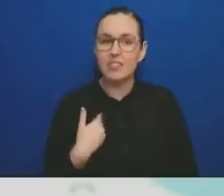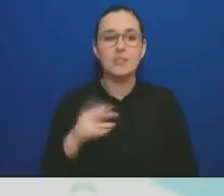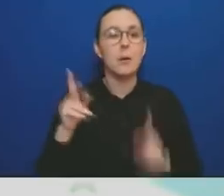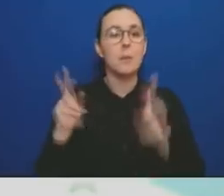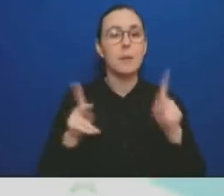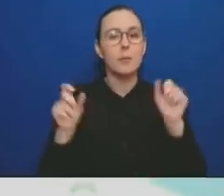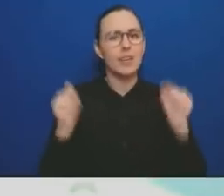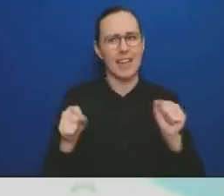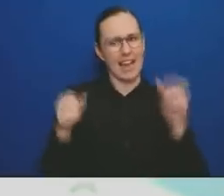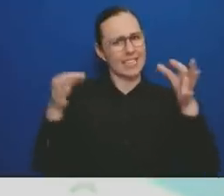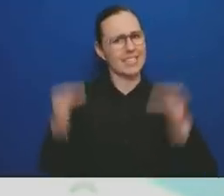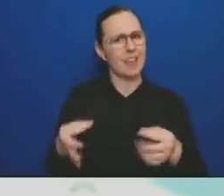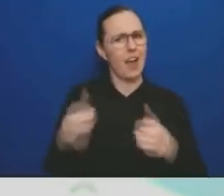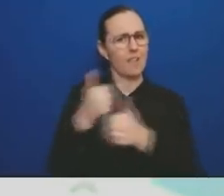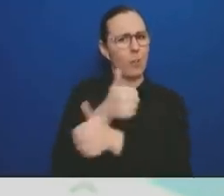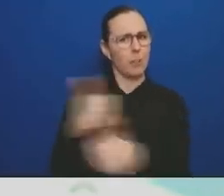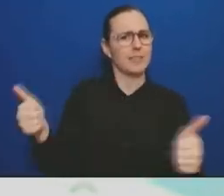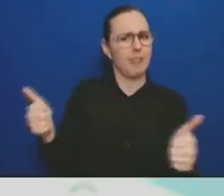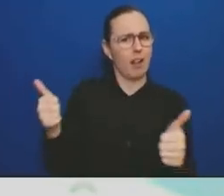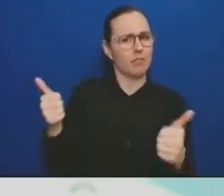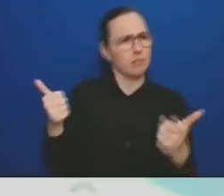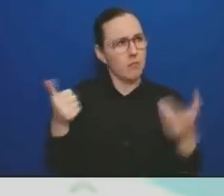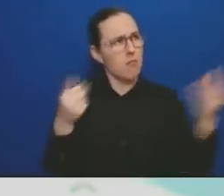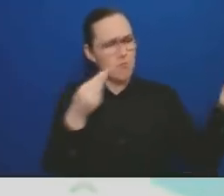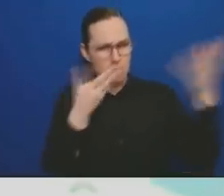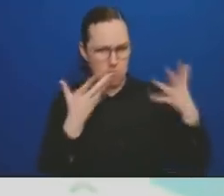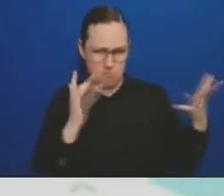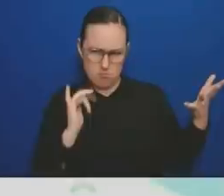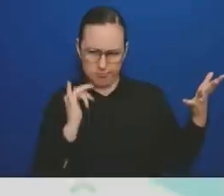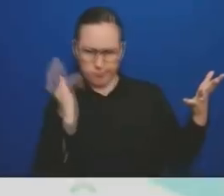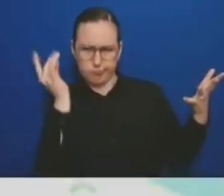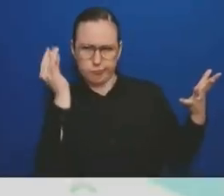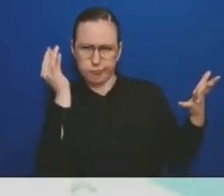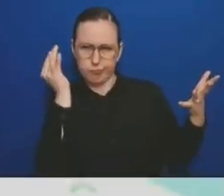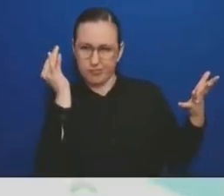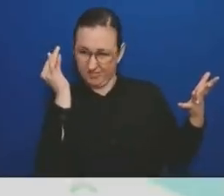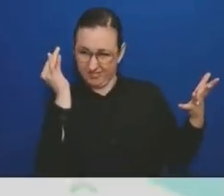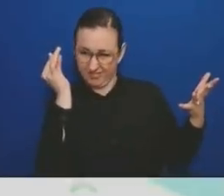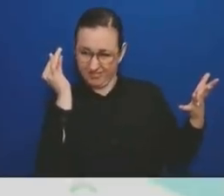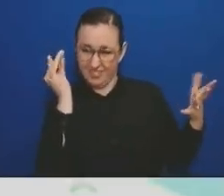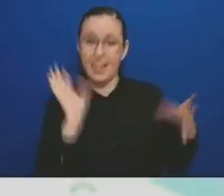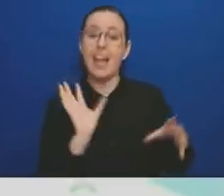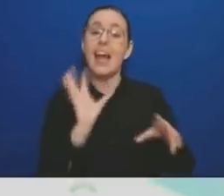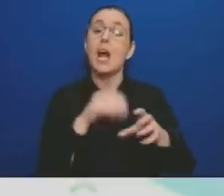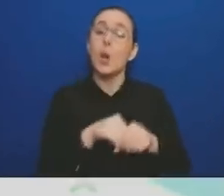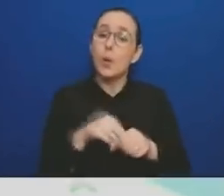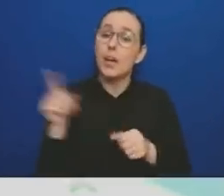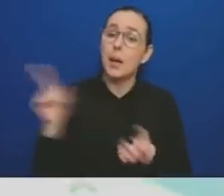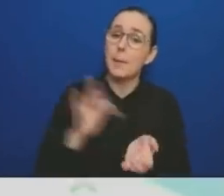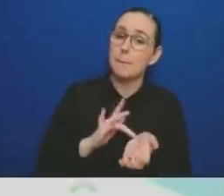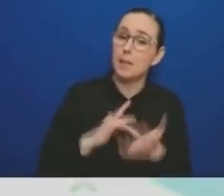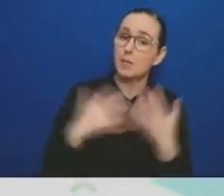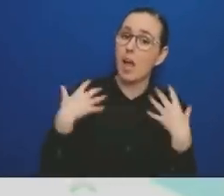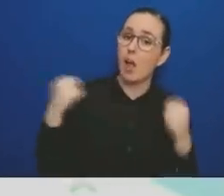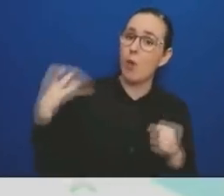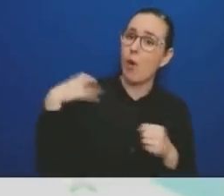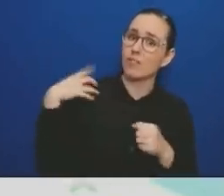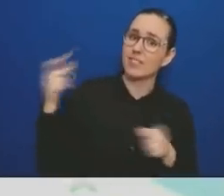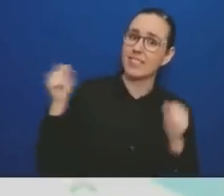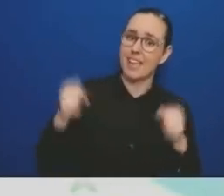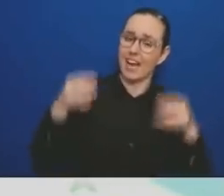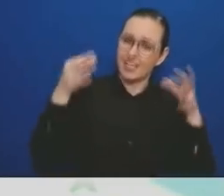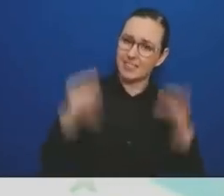COVID is circulating in a care home. People can make their own decisions after that, but and including medical